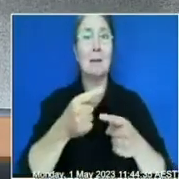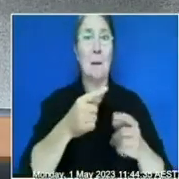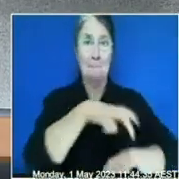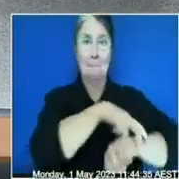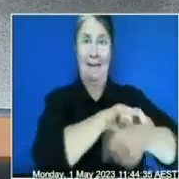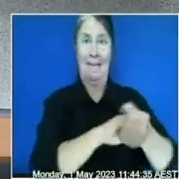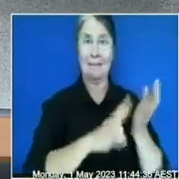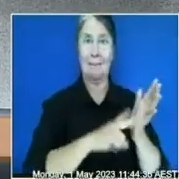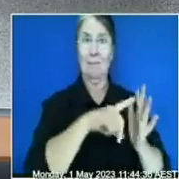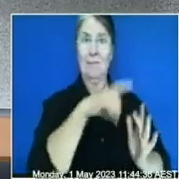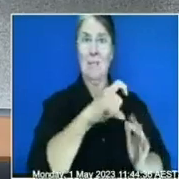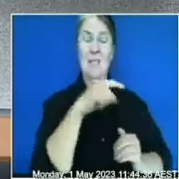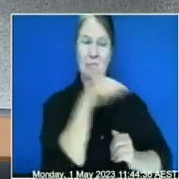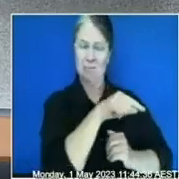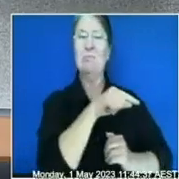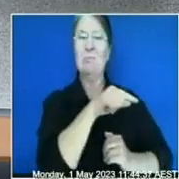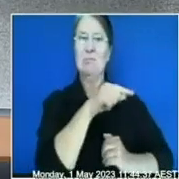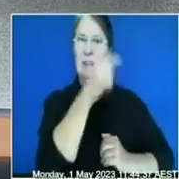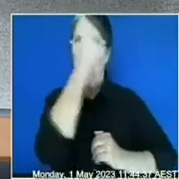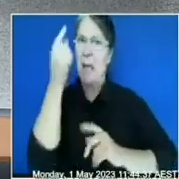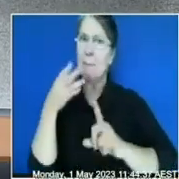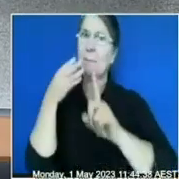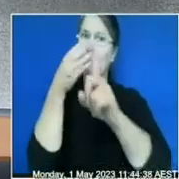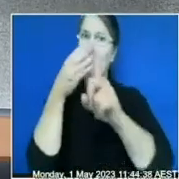Legal Service made a submission to Yoorrook?